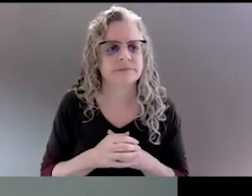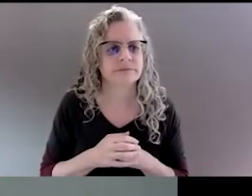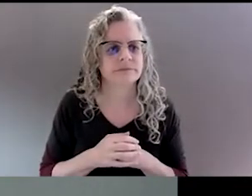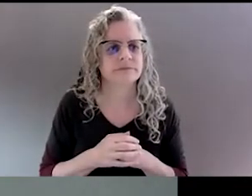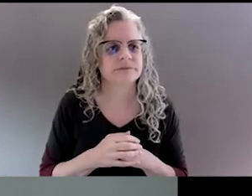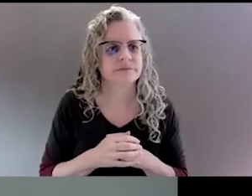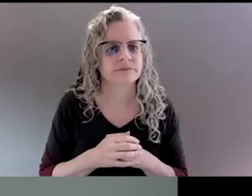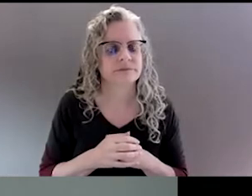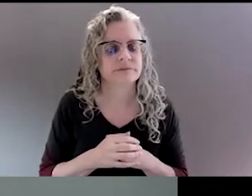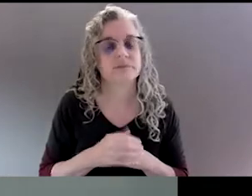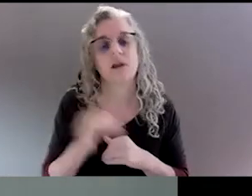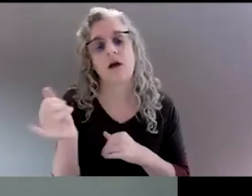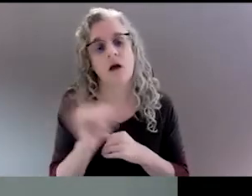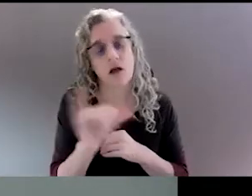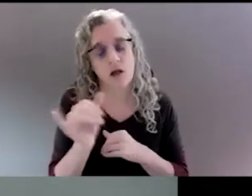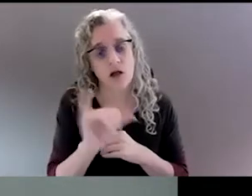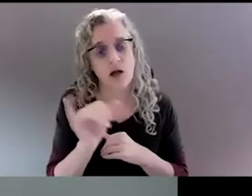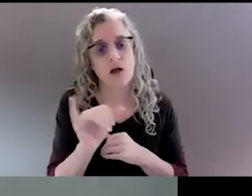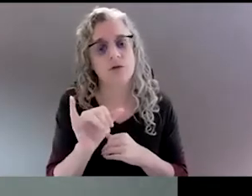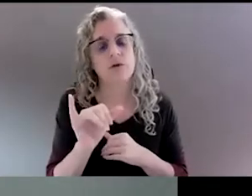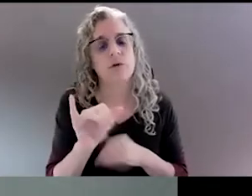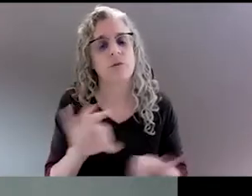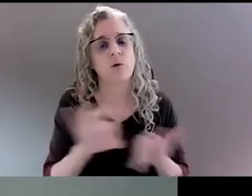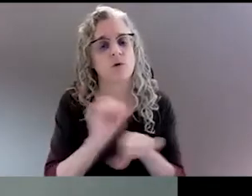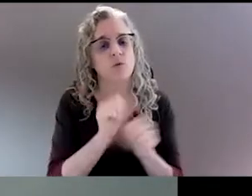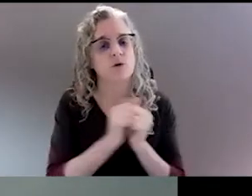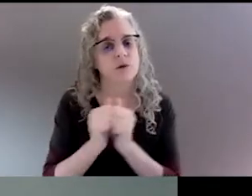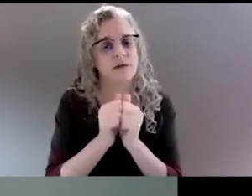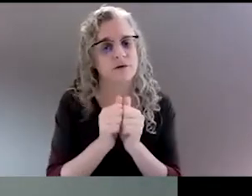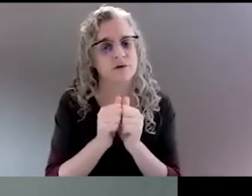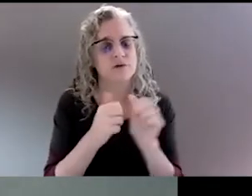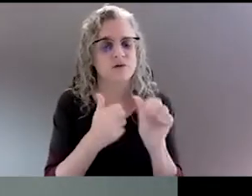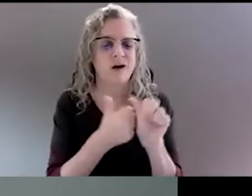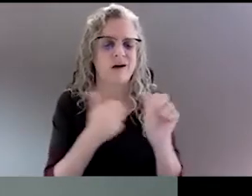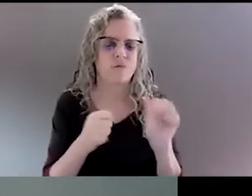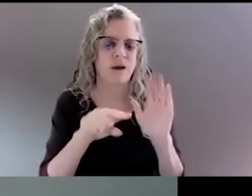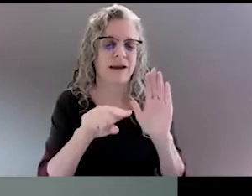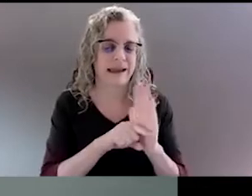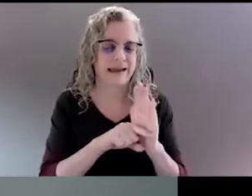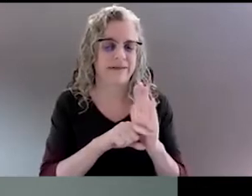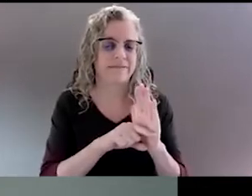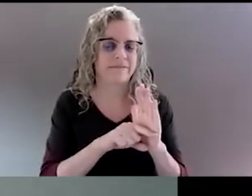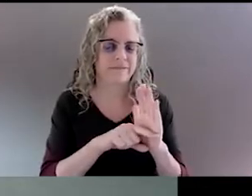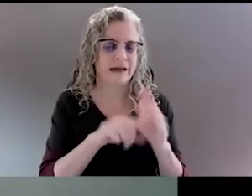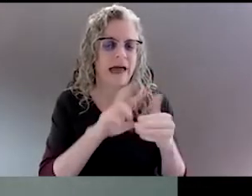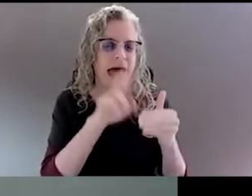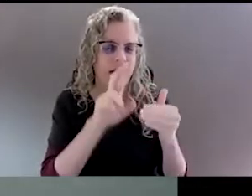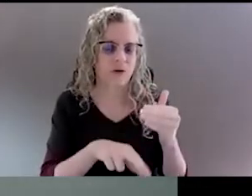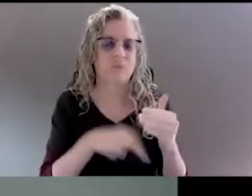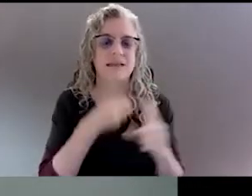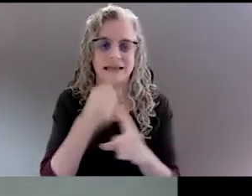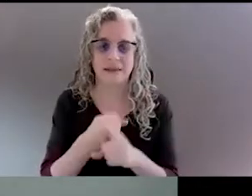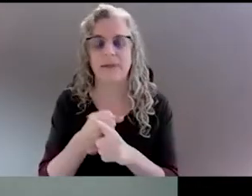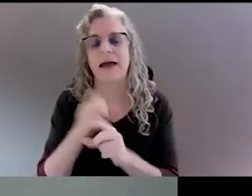together to avoid negative outcomes that impact people with disabilities, that really impact everyone, but especially people